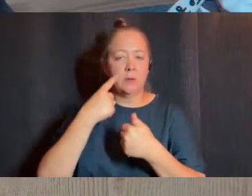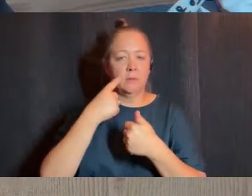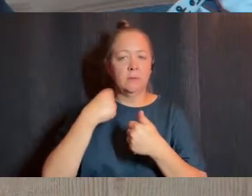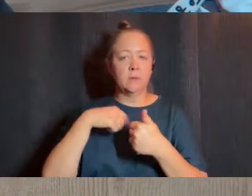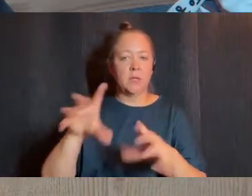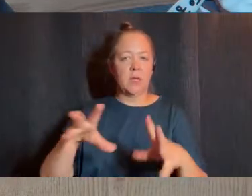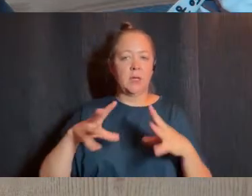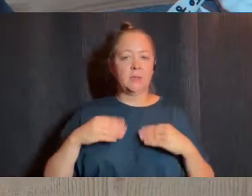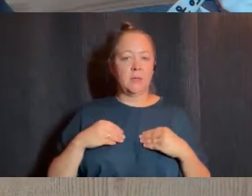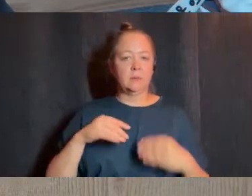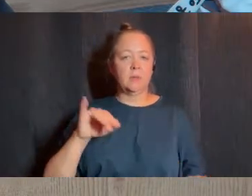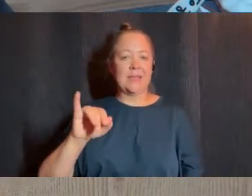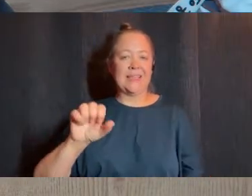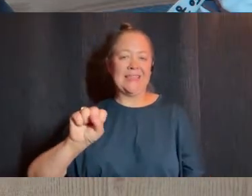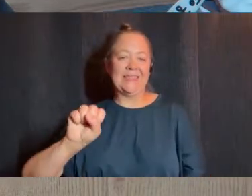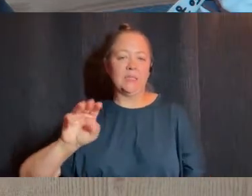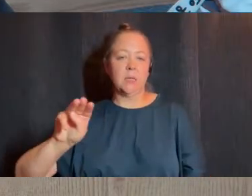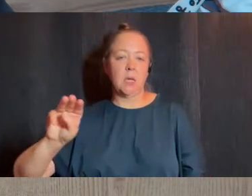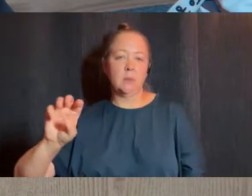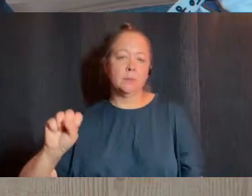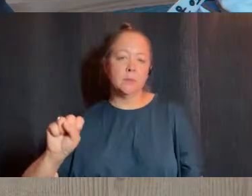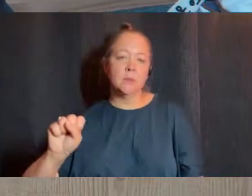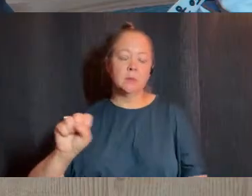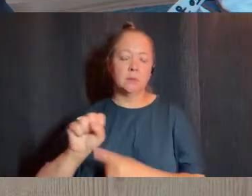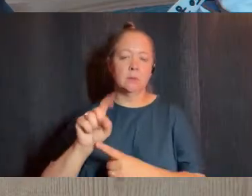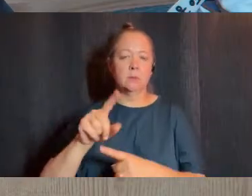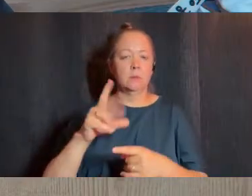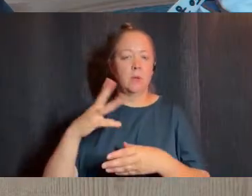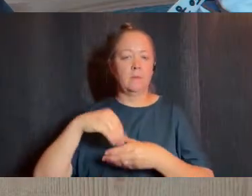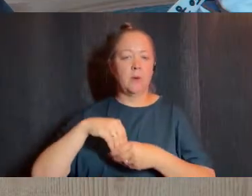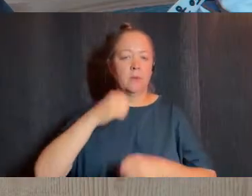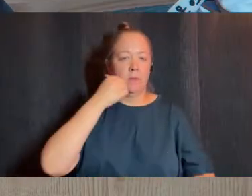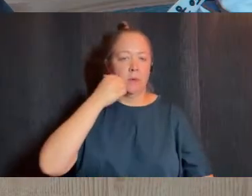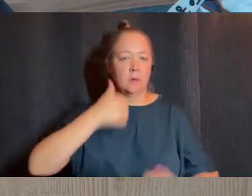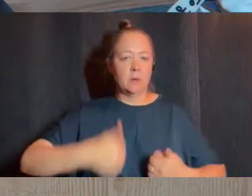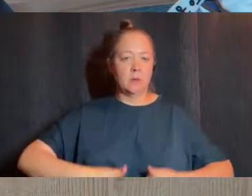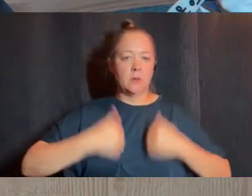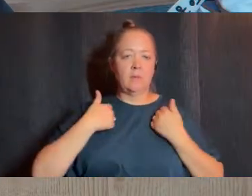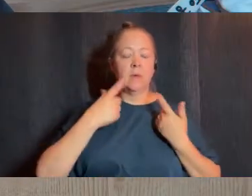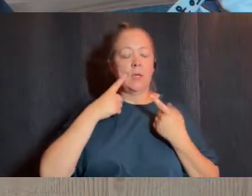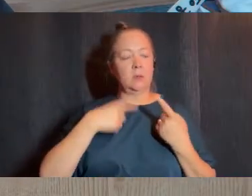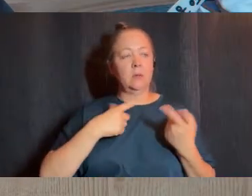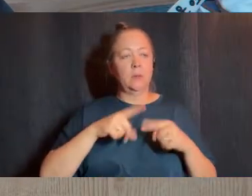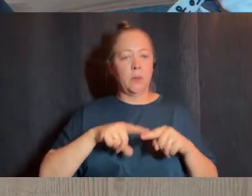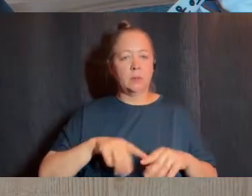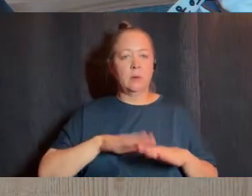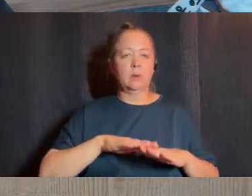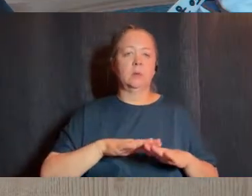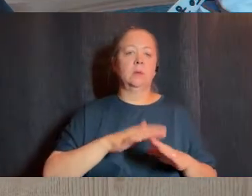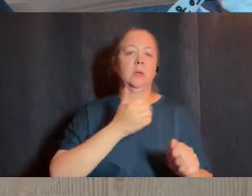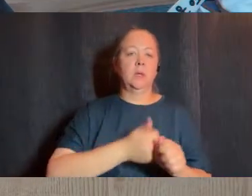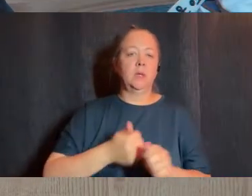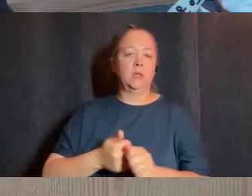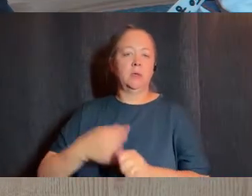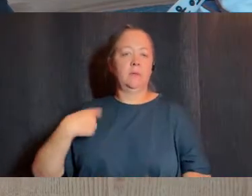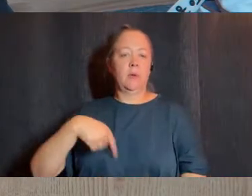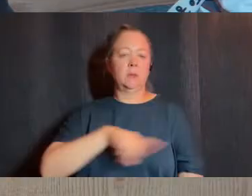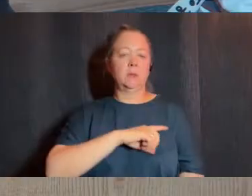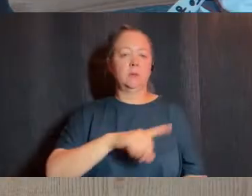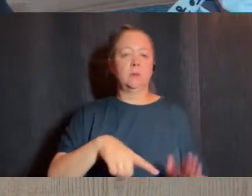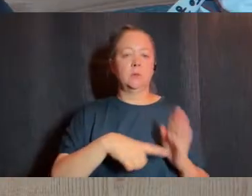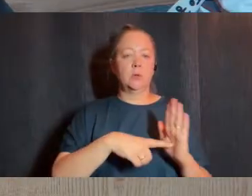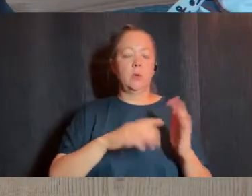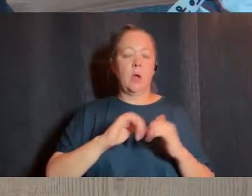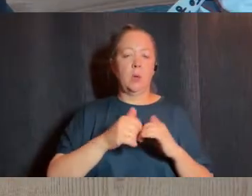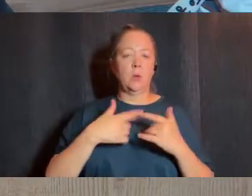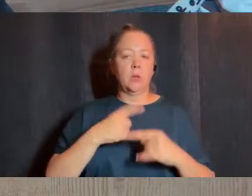isms that are a part of our everyday life. It is up to each of us to reflect on how we can do better. I also want to